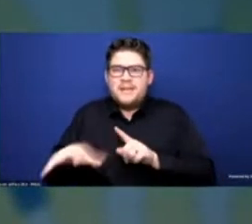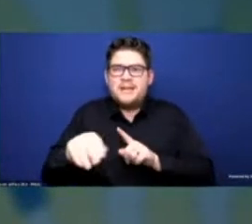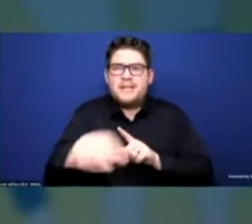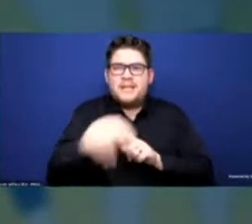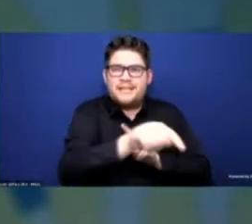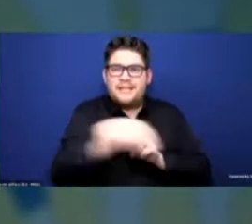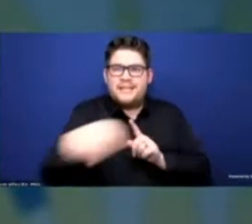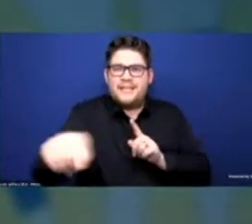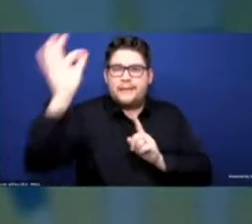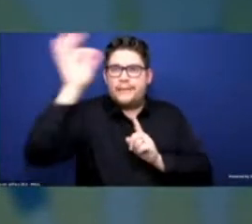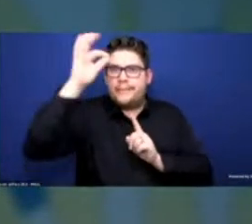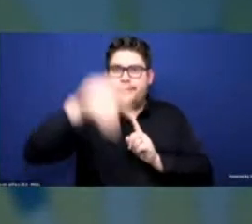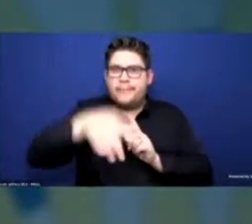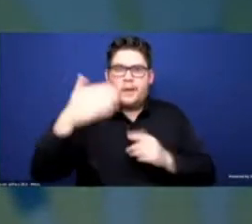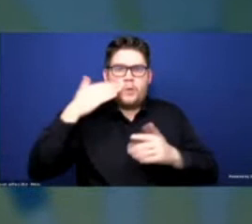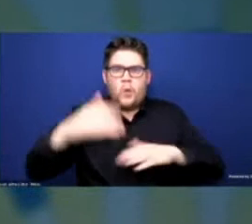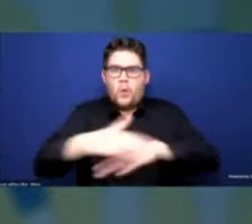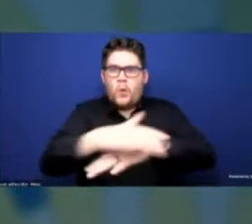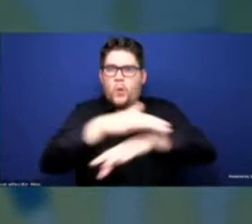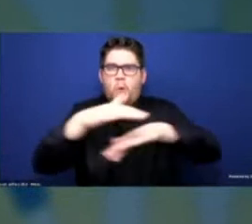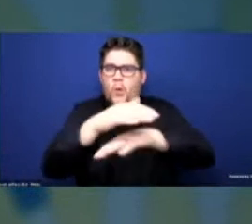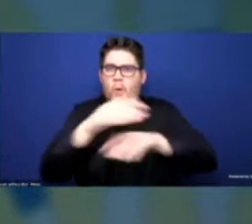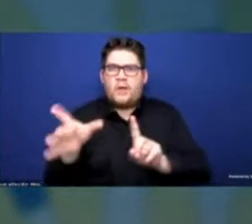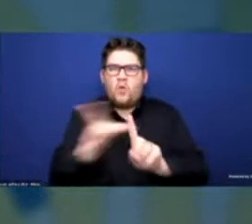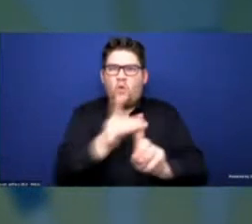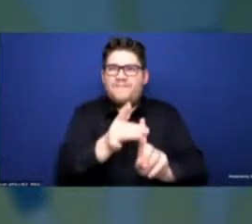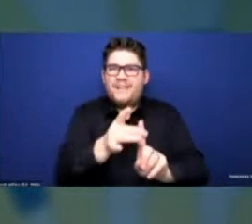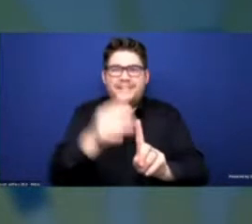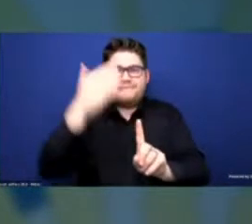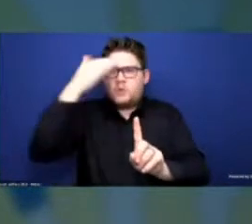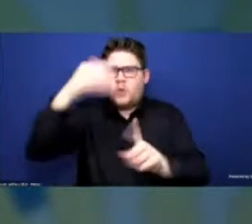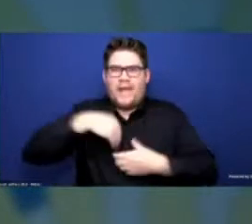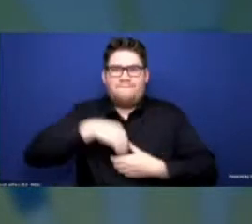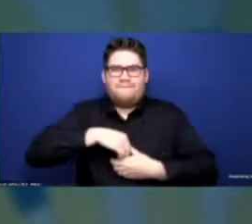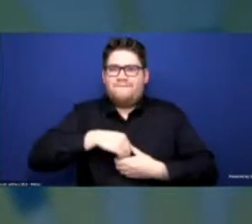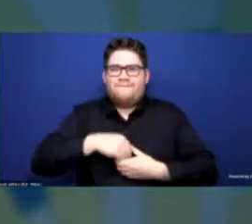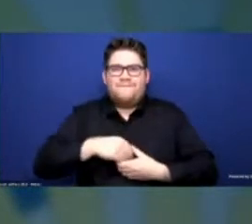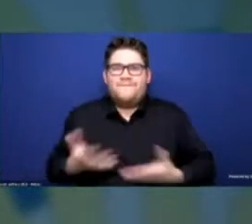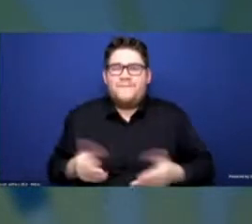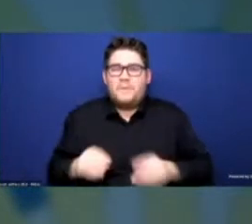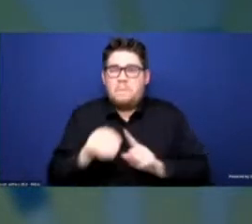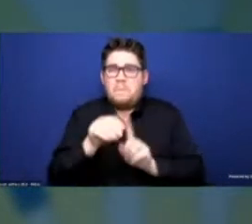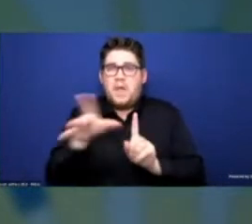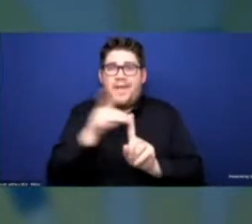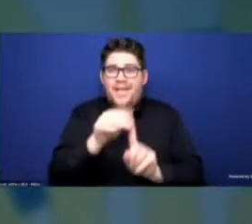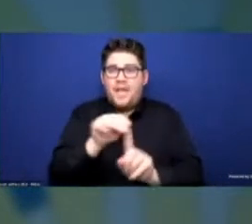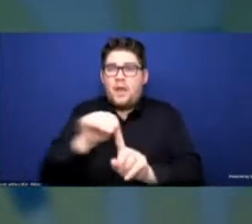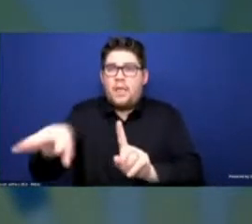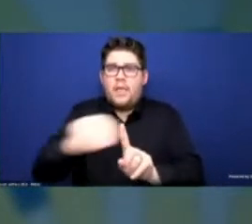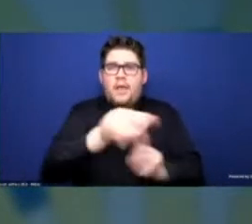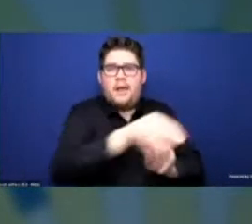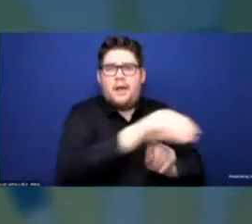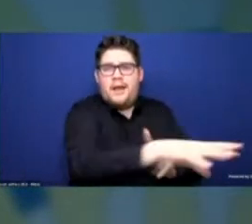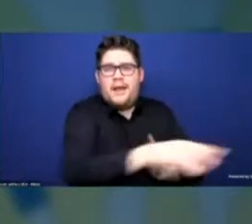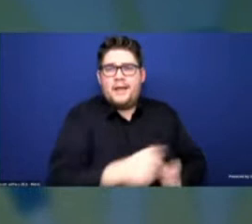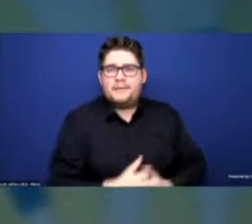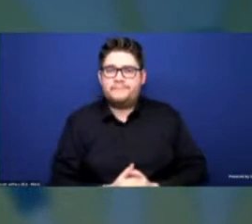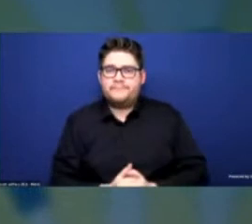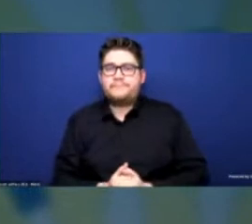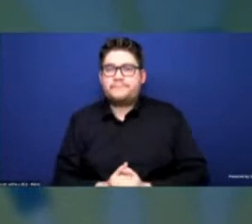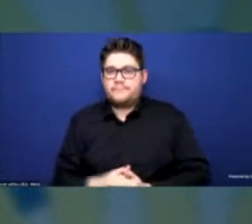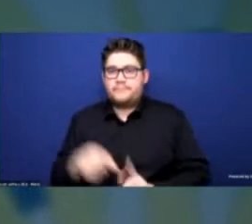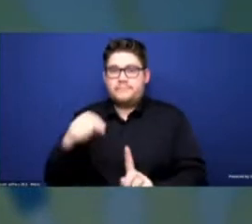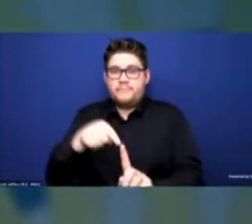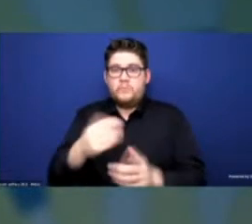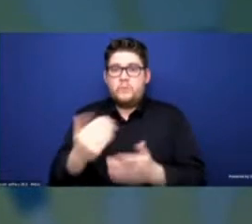having if cases are arising where we don't link them to a known case or cluster, and this is happening